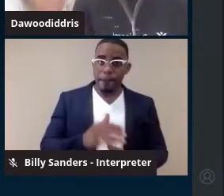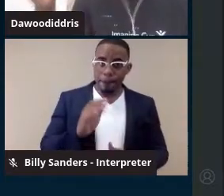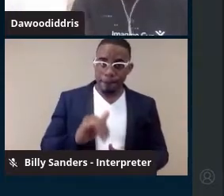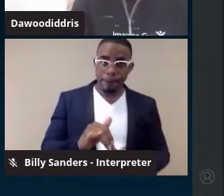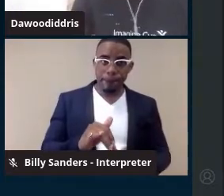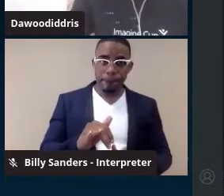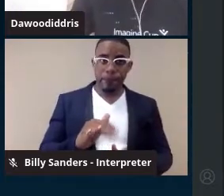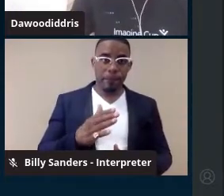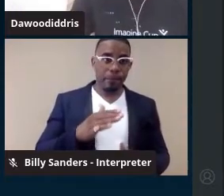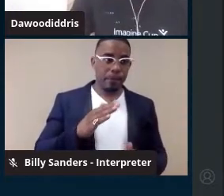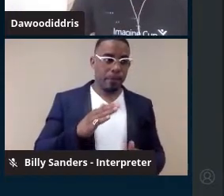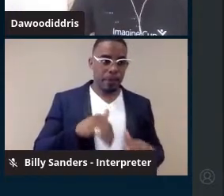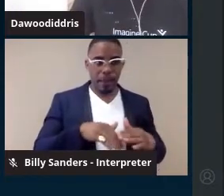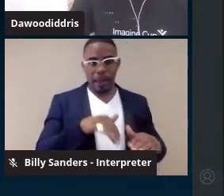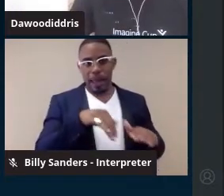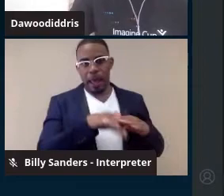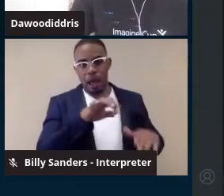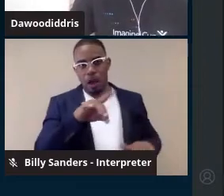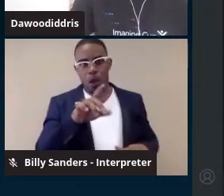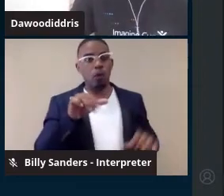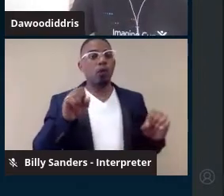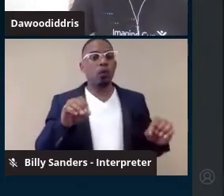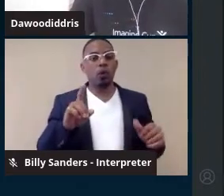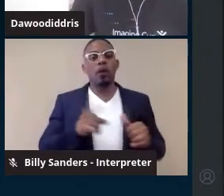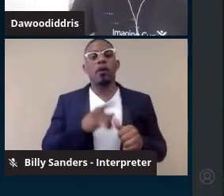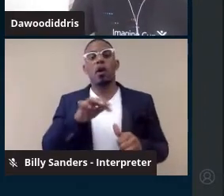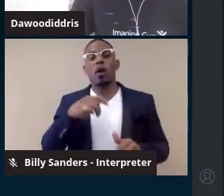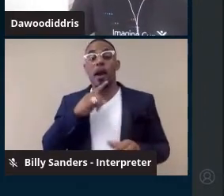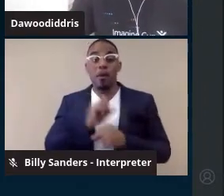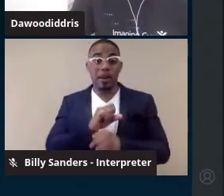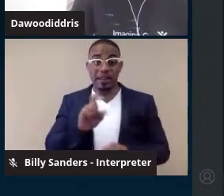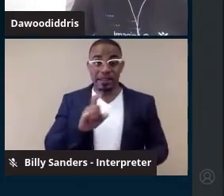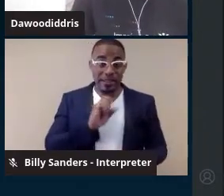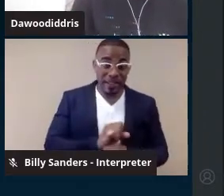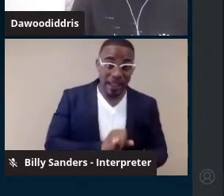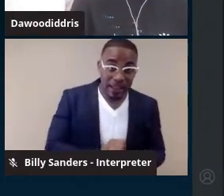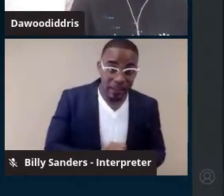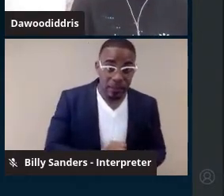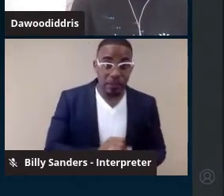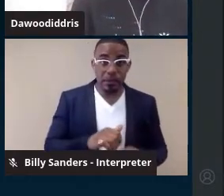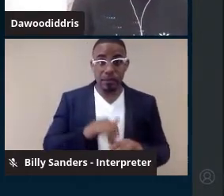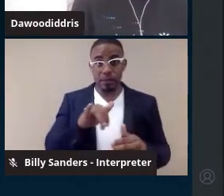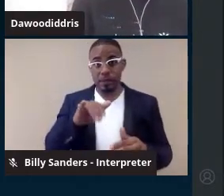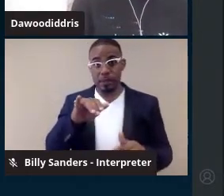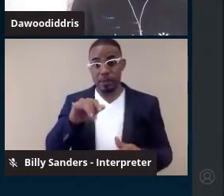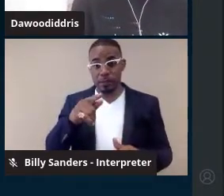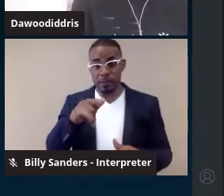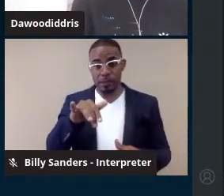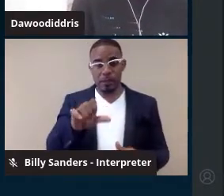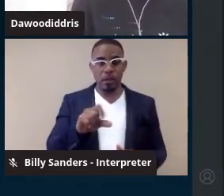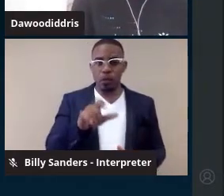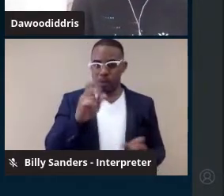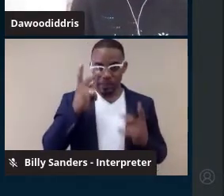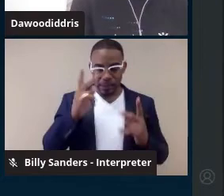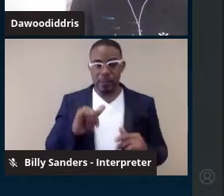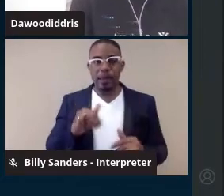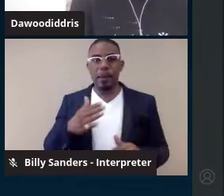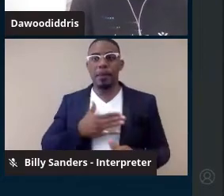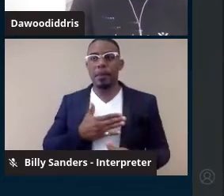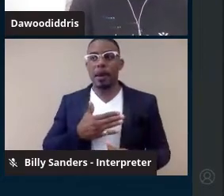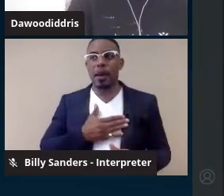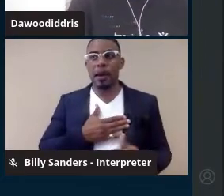like my source code. So the first code I really need is actually the index.js. You can see that my